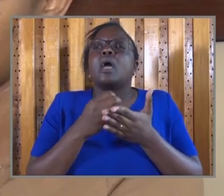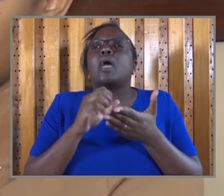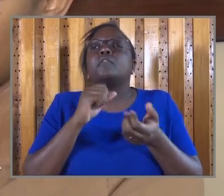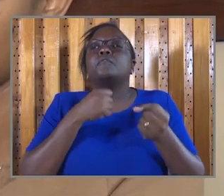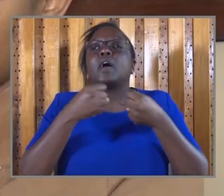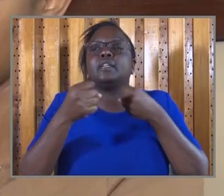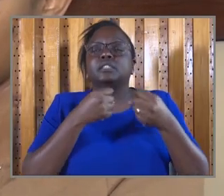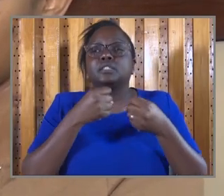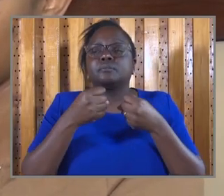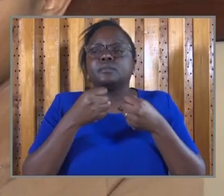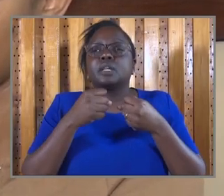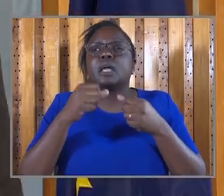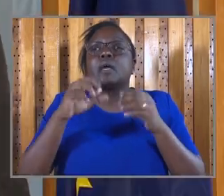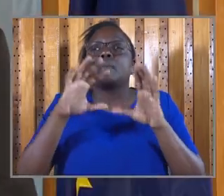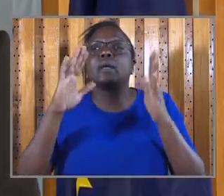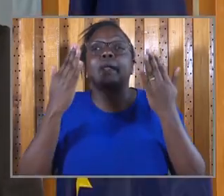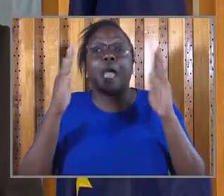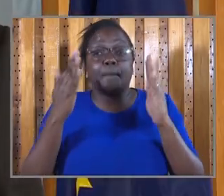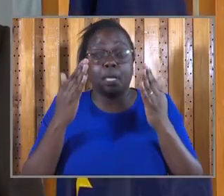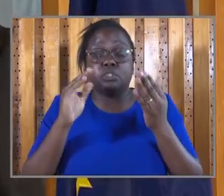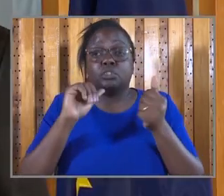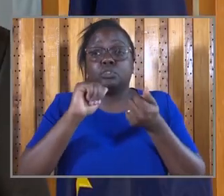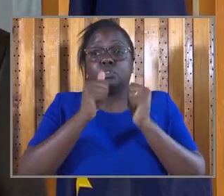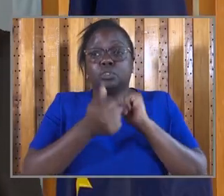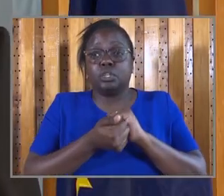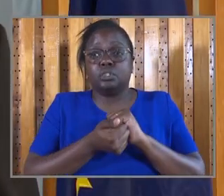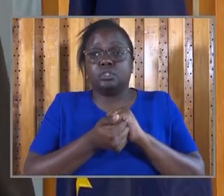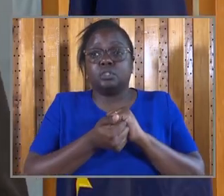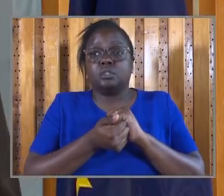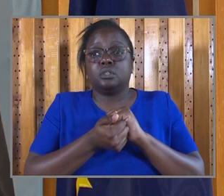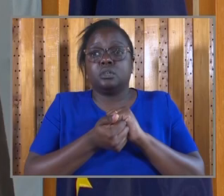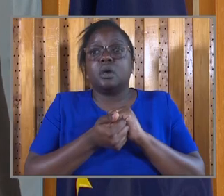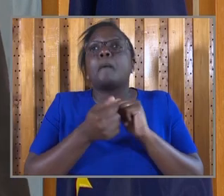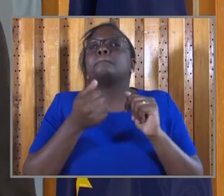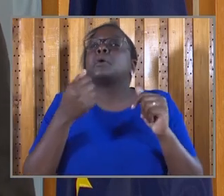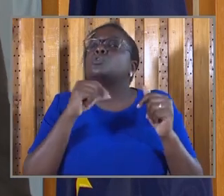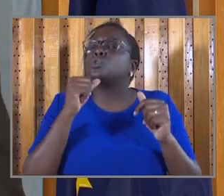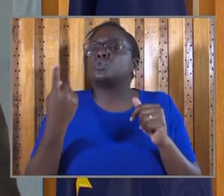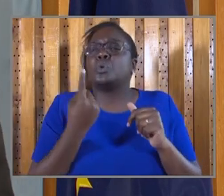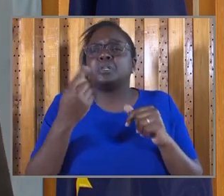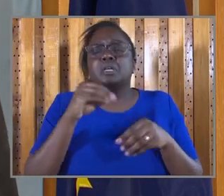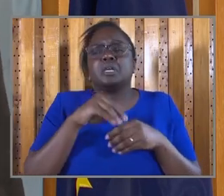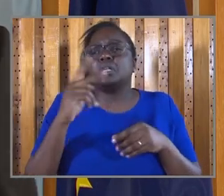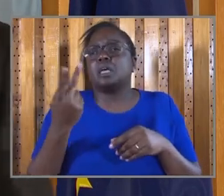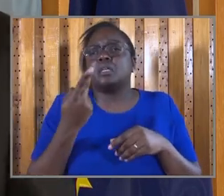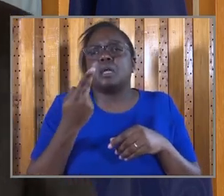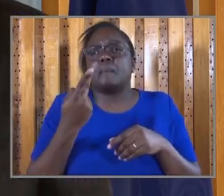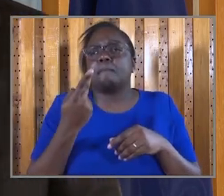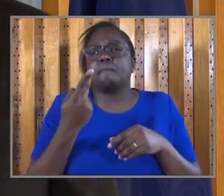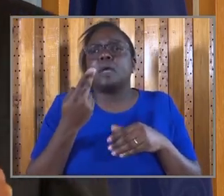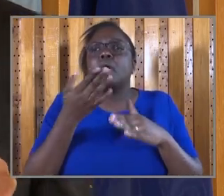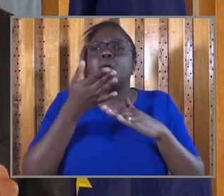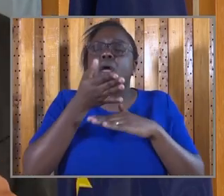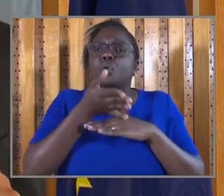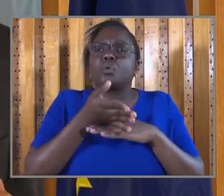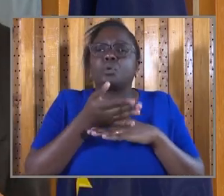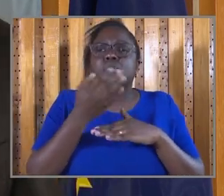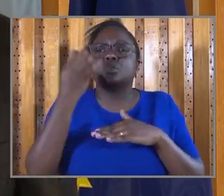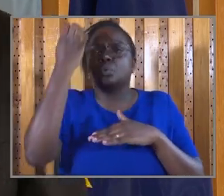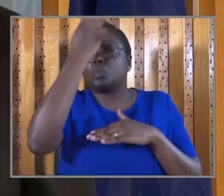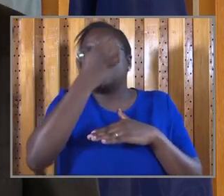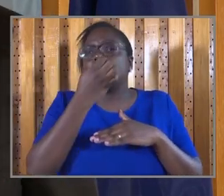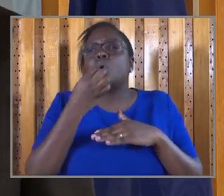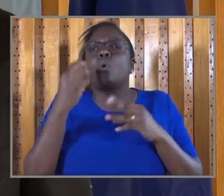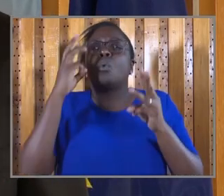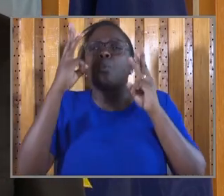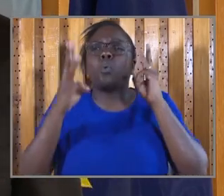change. But many people, not only here in beautiful Kenya, but across Africa, but also, frankly speaking, across the European Union, do worry